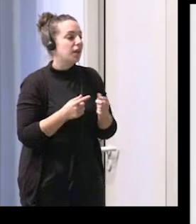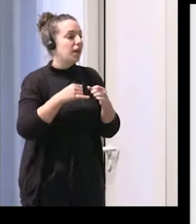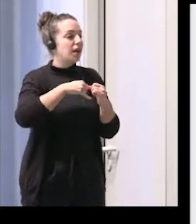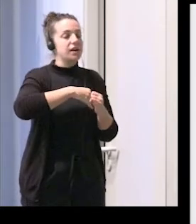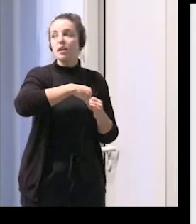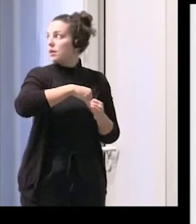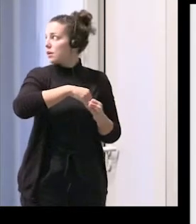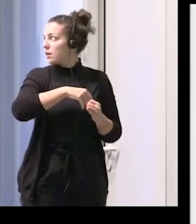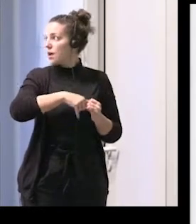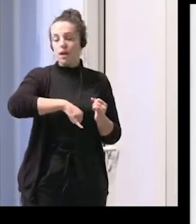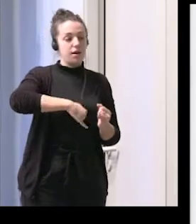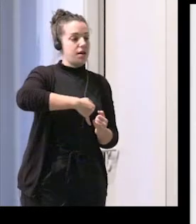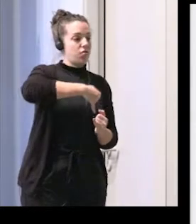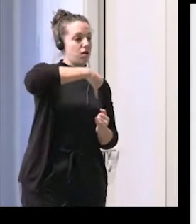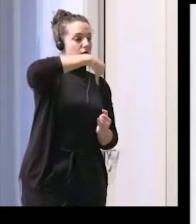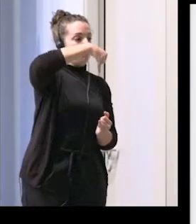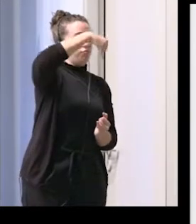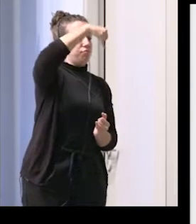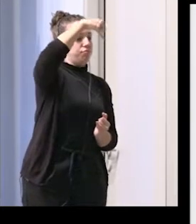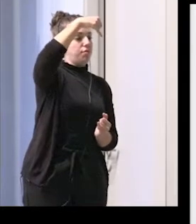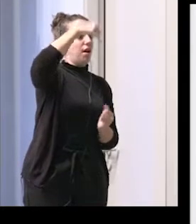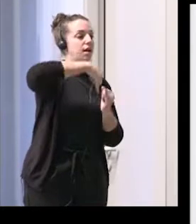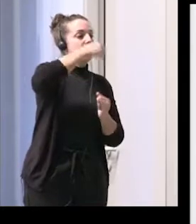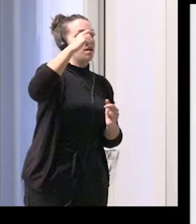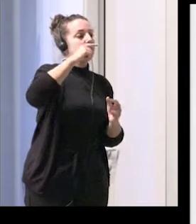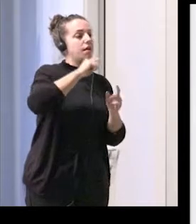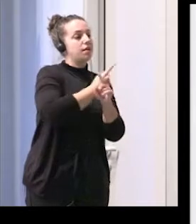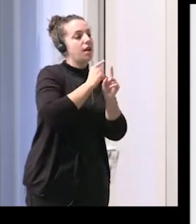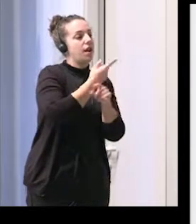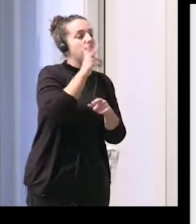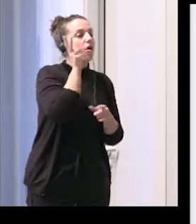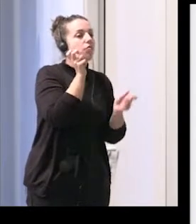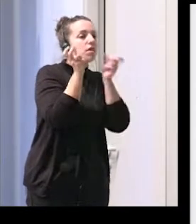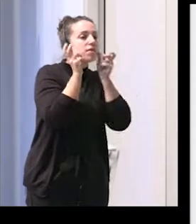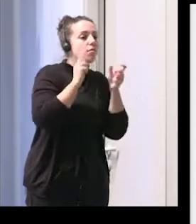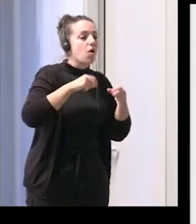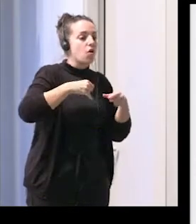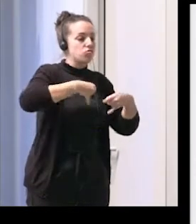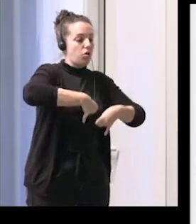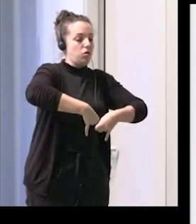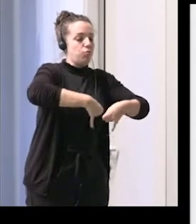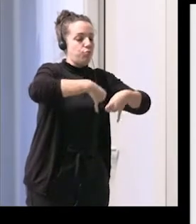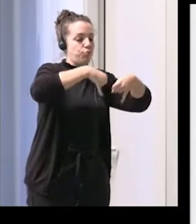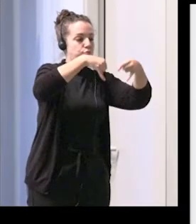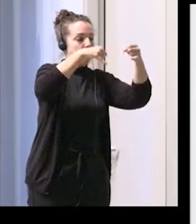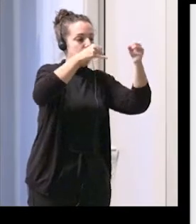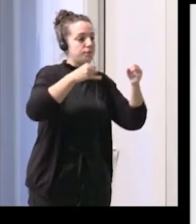the auditory nerve on each side to integrate as it normally would in the brainstem, and then to